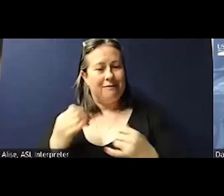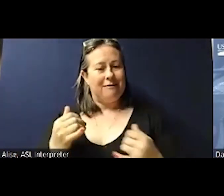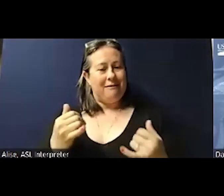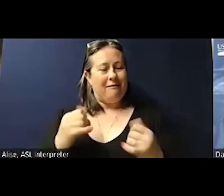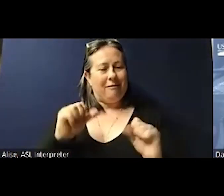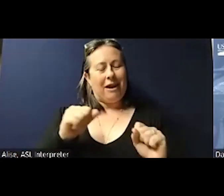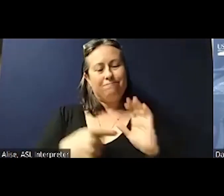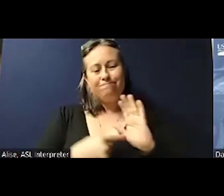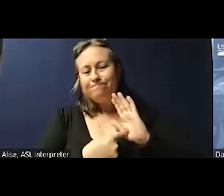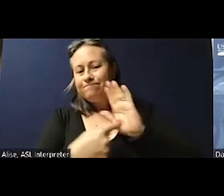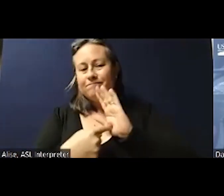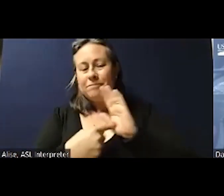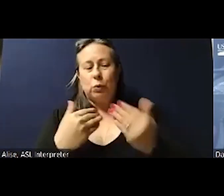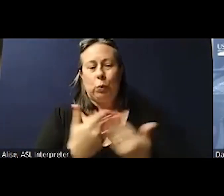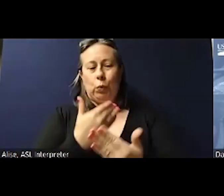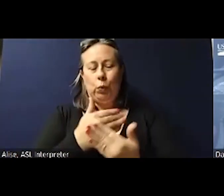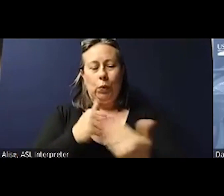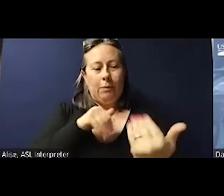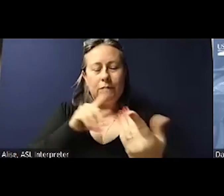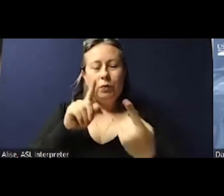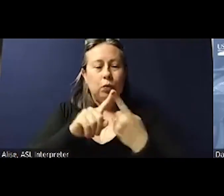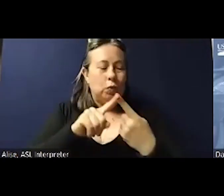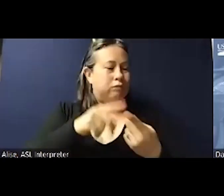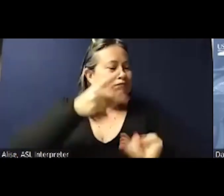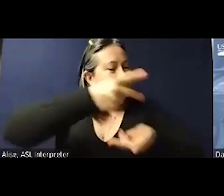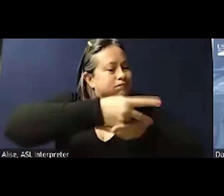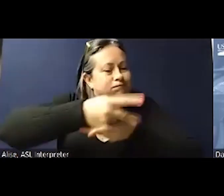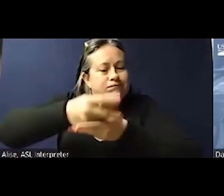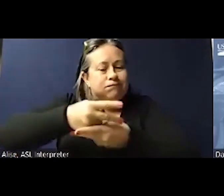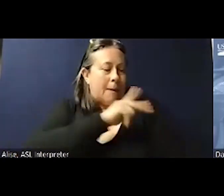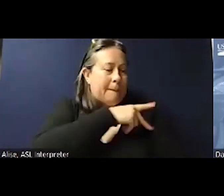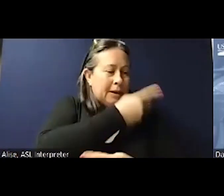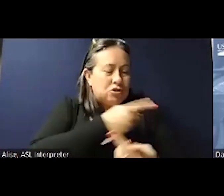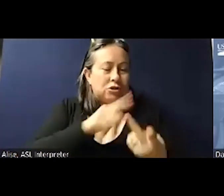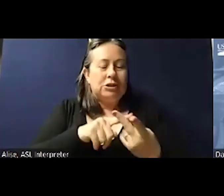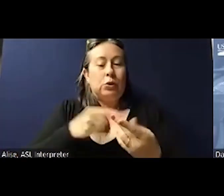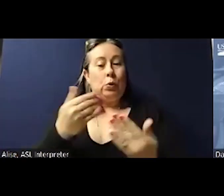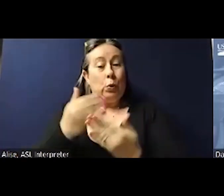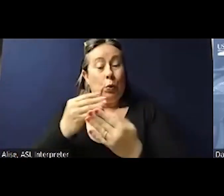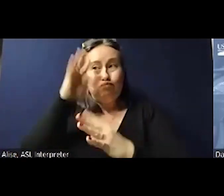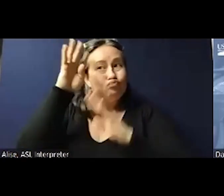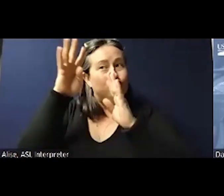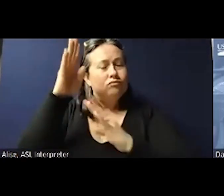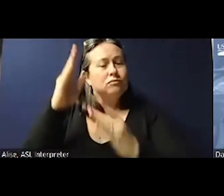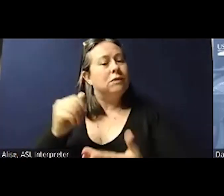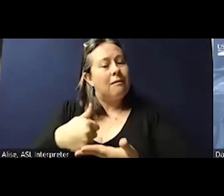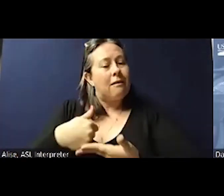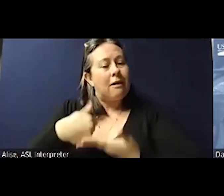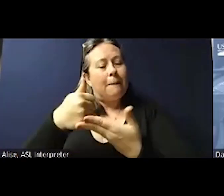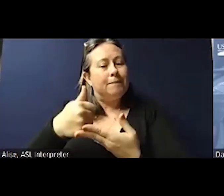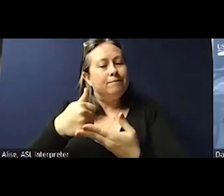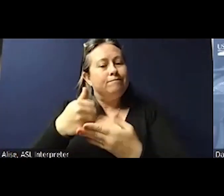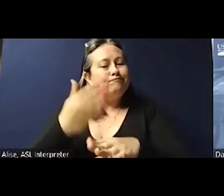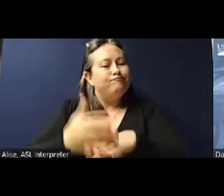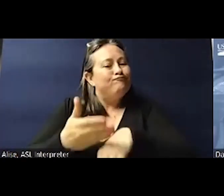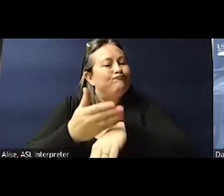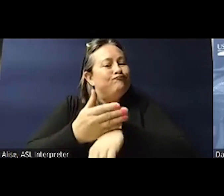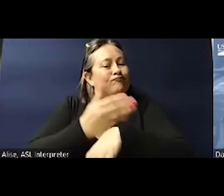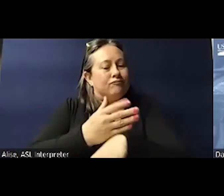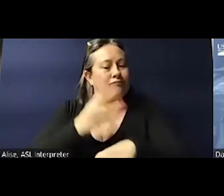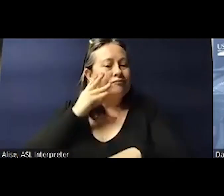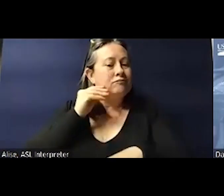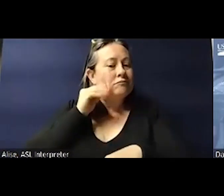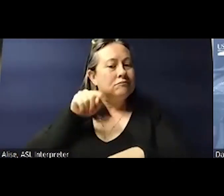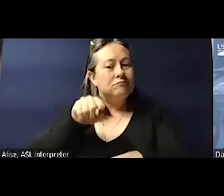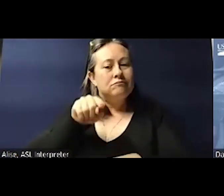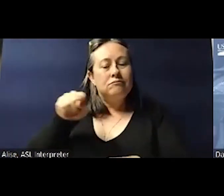approach to caring for patients or a new innovation that can be brought to make progress. So we really offer that agenda as a shared